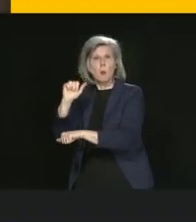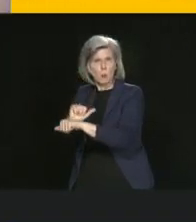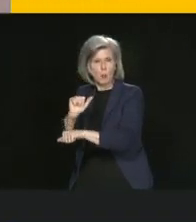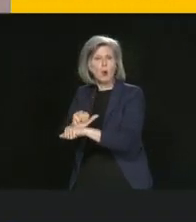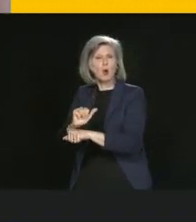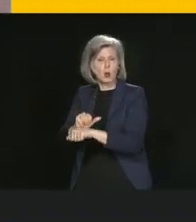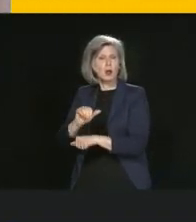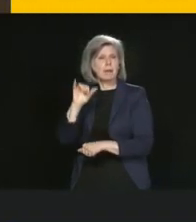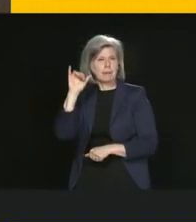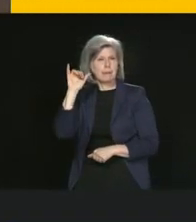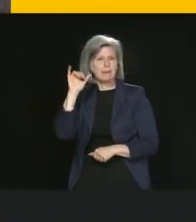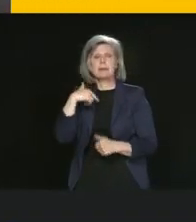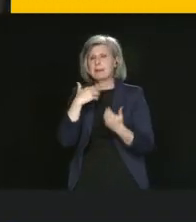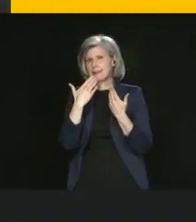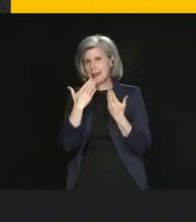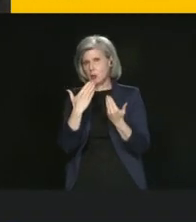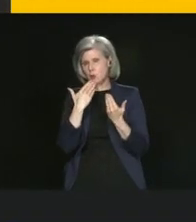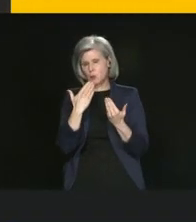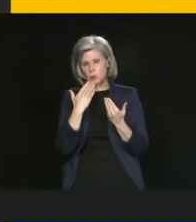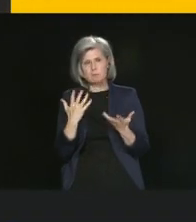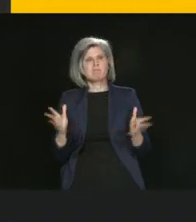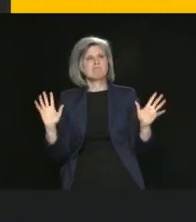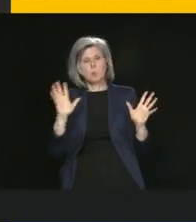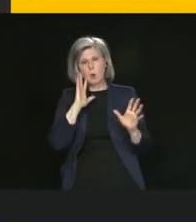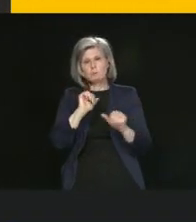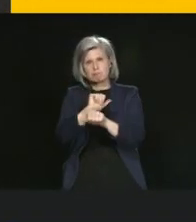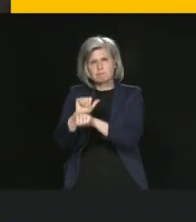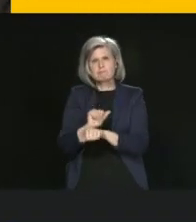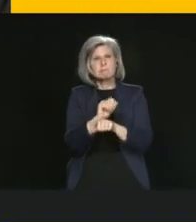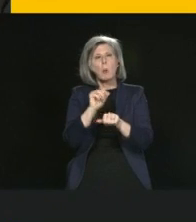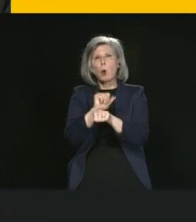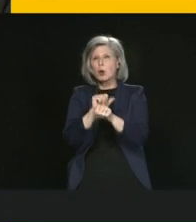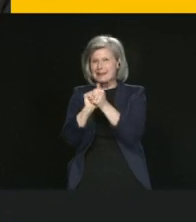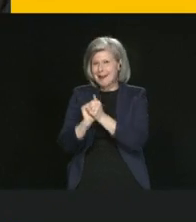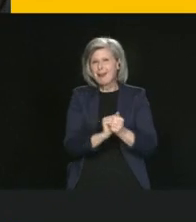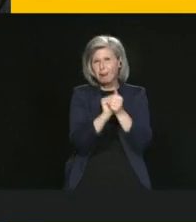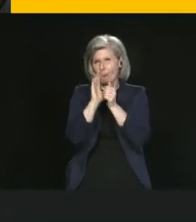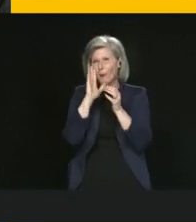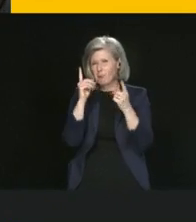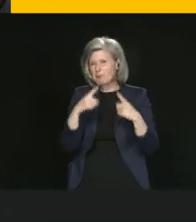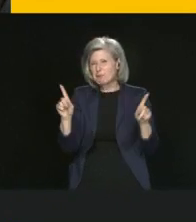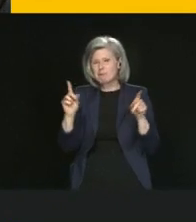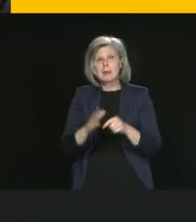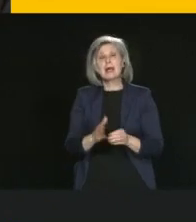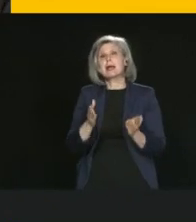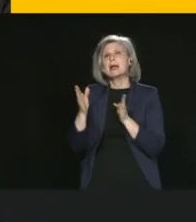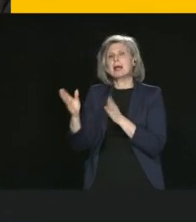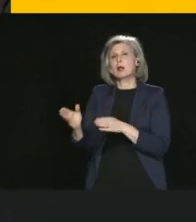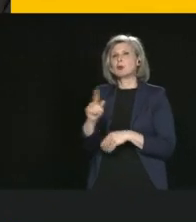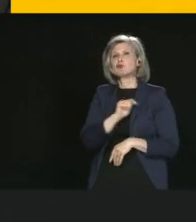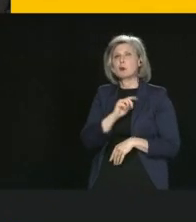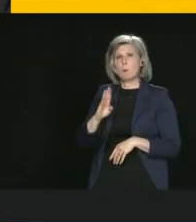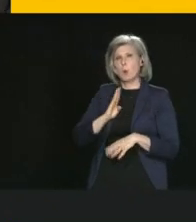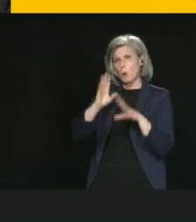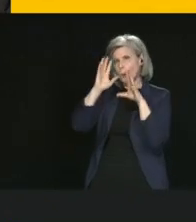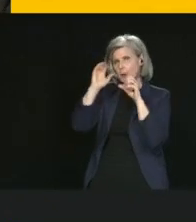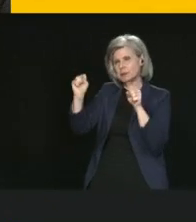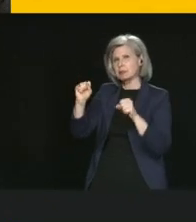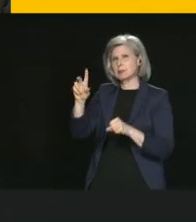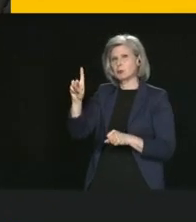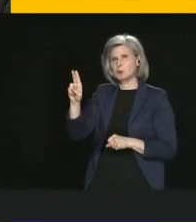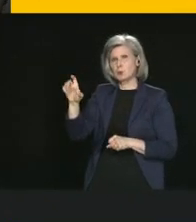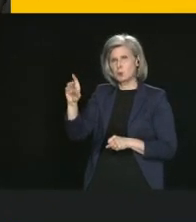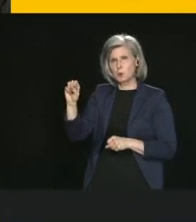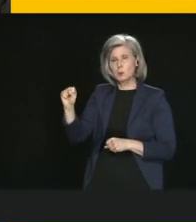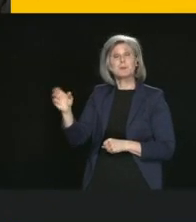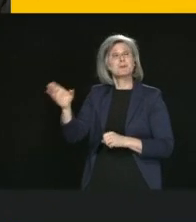Conseil du Trésor. Now, the president of the Treasury Board, Jean-Yves Duclos. Good afternoon, everyone. Bonjour, tout le monde. Two important announcements